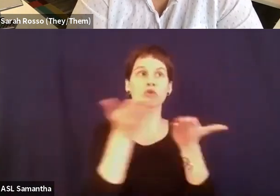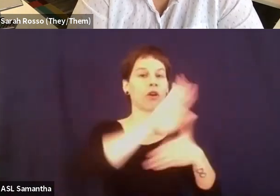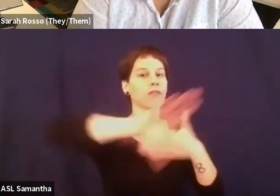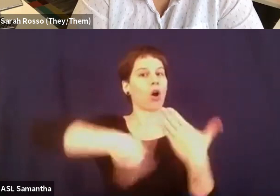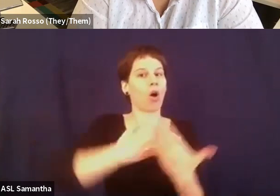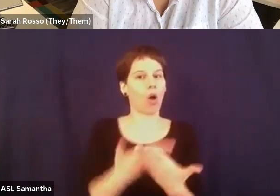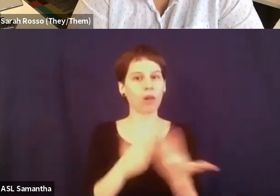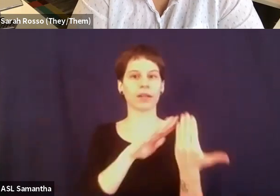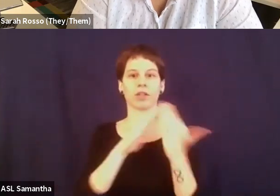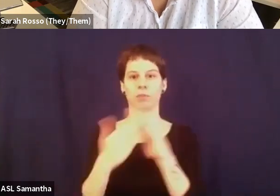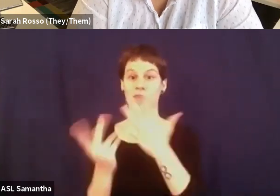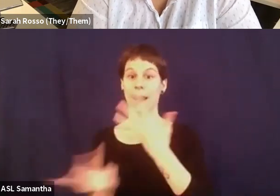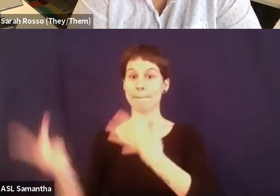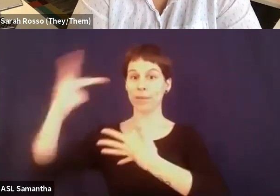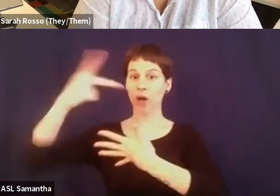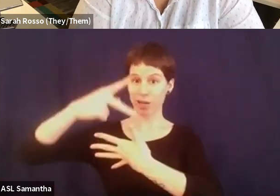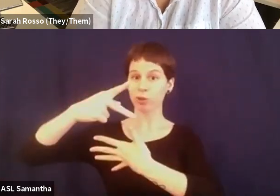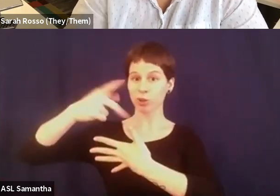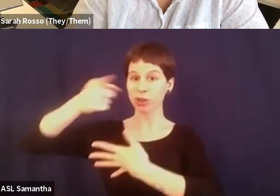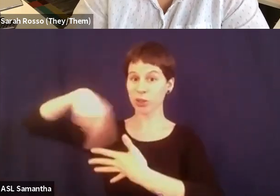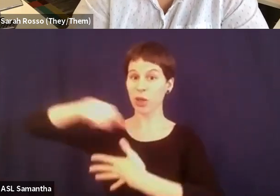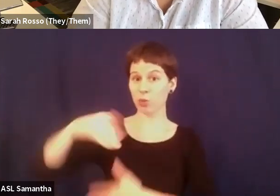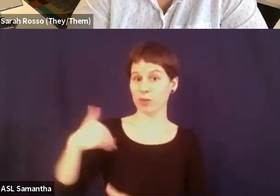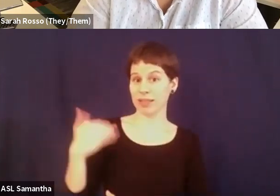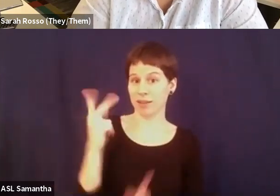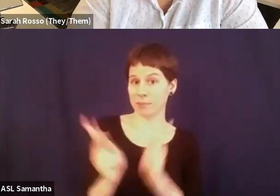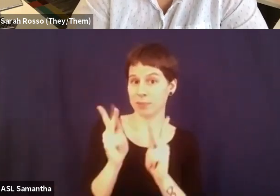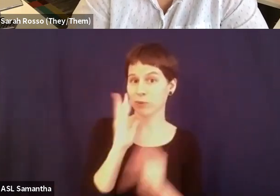and prioritizing those young people's experiences.